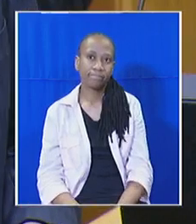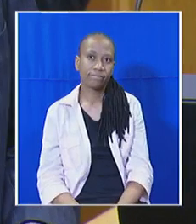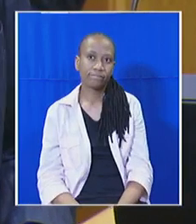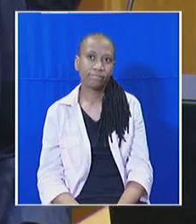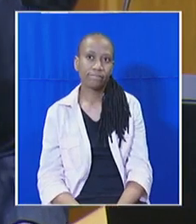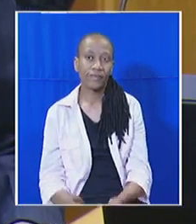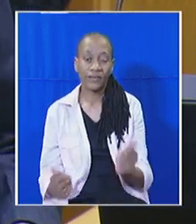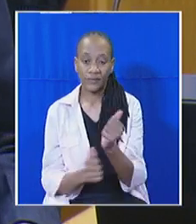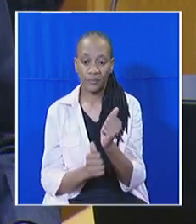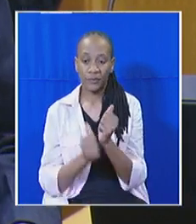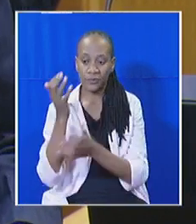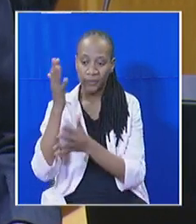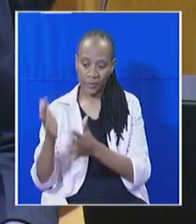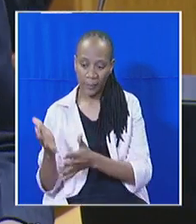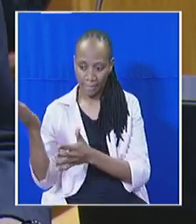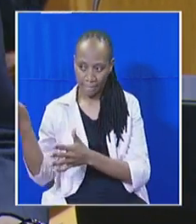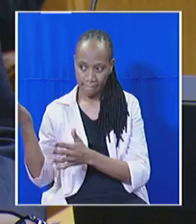Honorable Deputy Speaker,